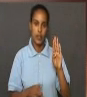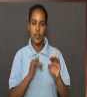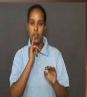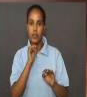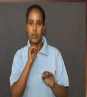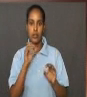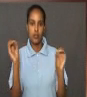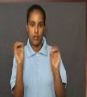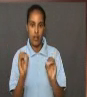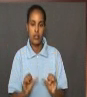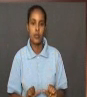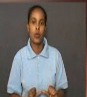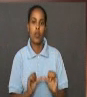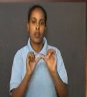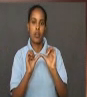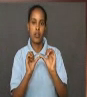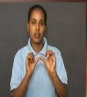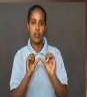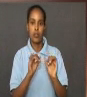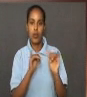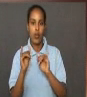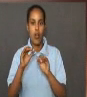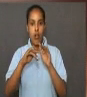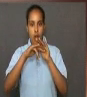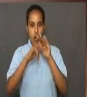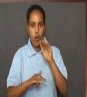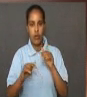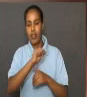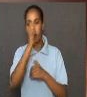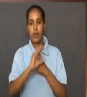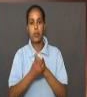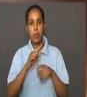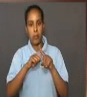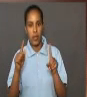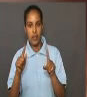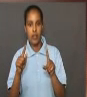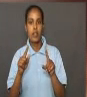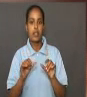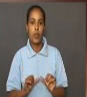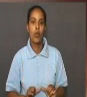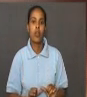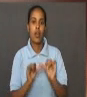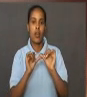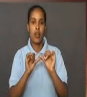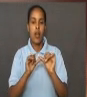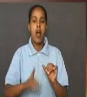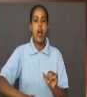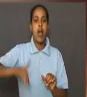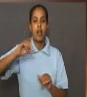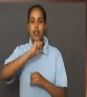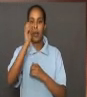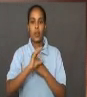B is non-spontaneous toward lower temperatures, but spontaneous